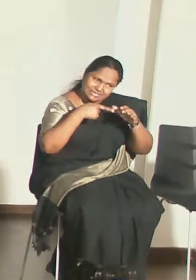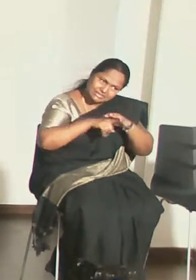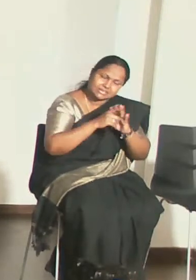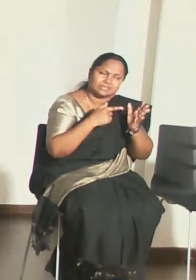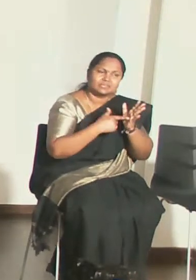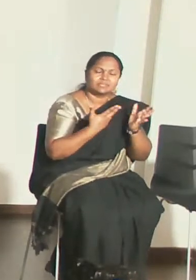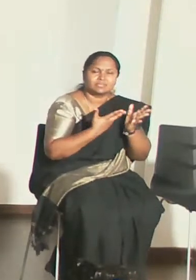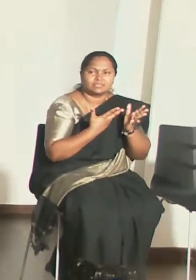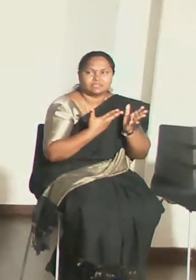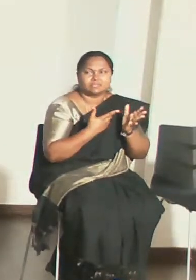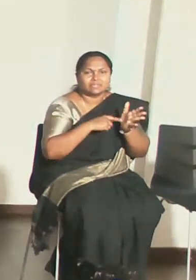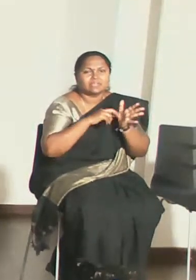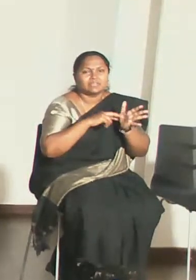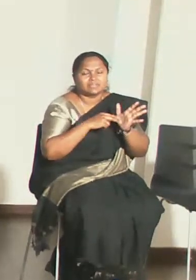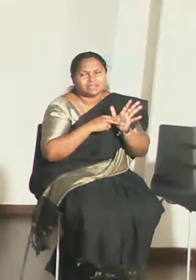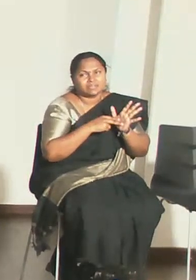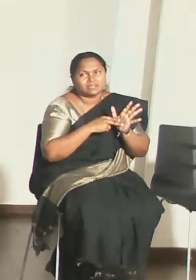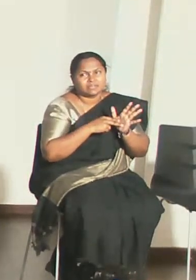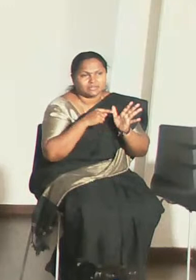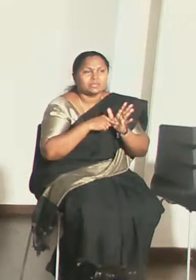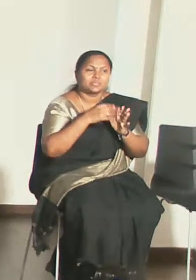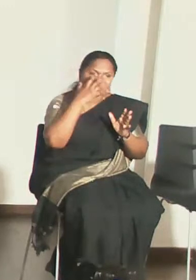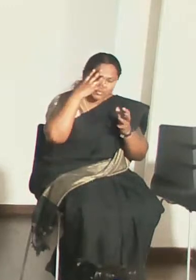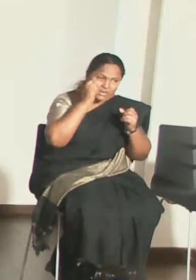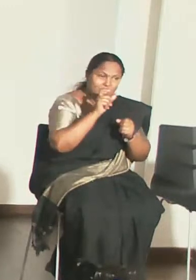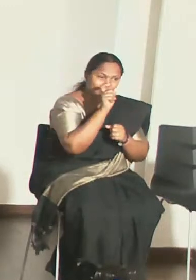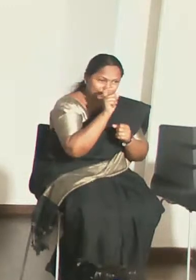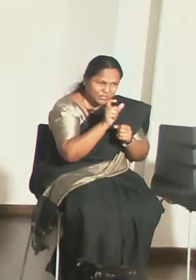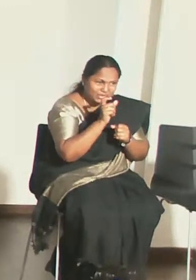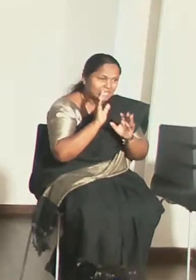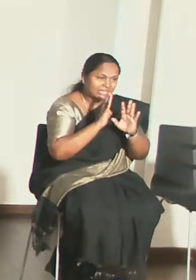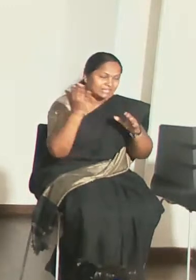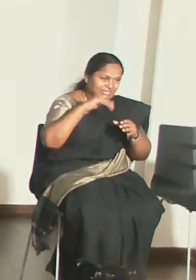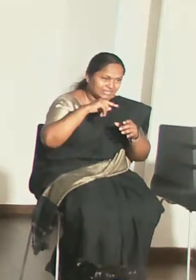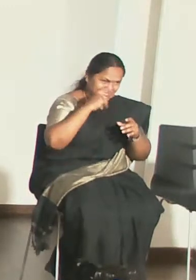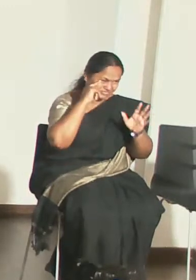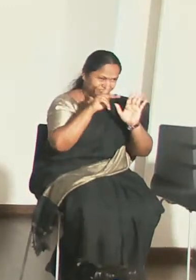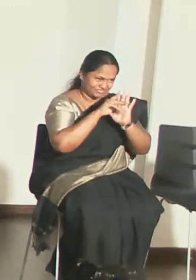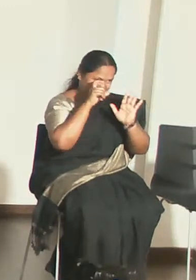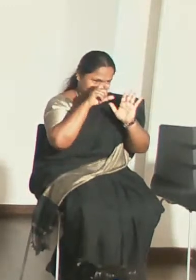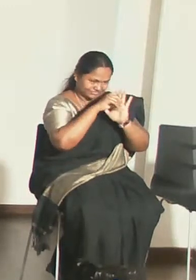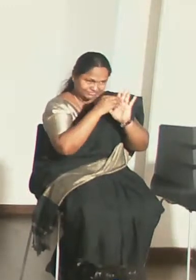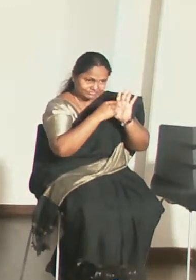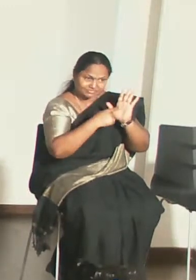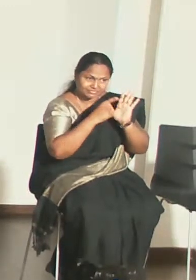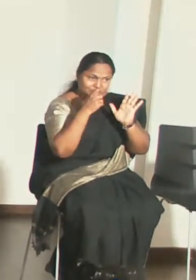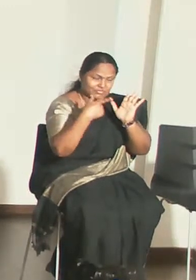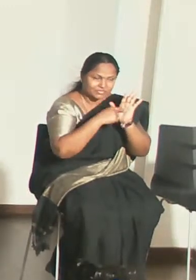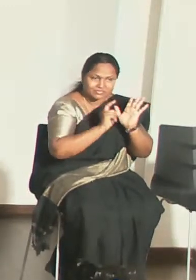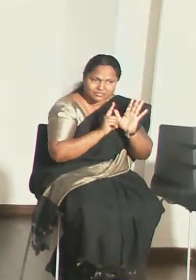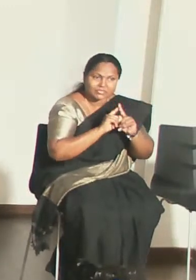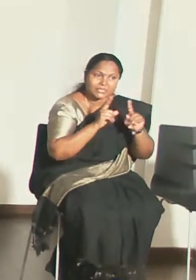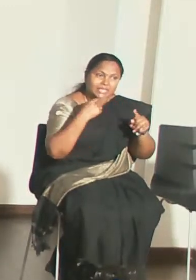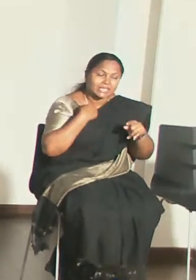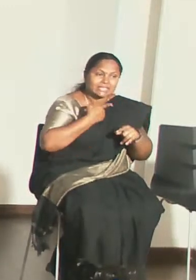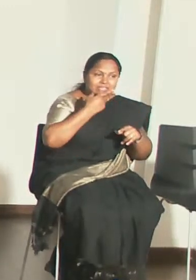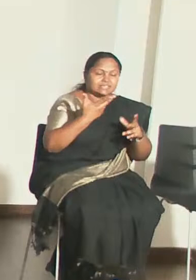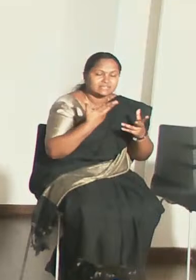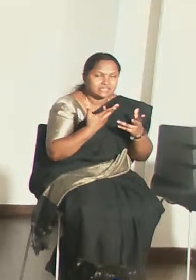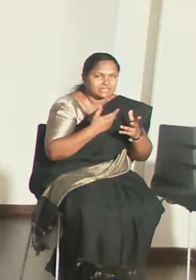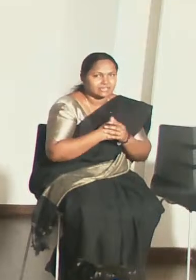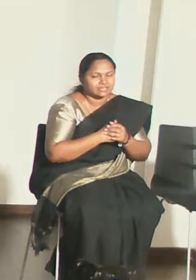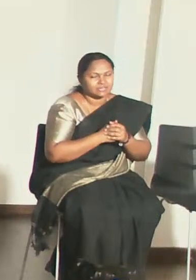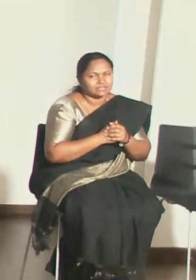be. I mean, that is the problem. When the word essence comes into the picture, then it's I would say it's against